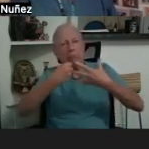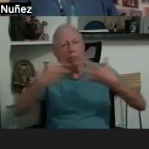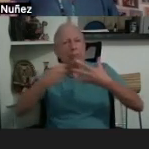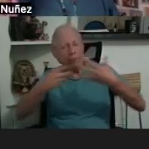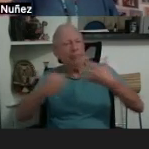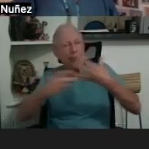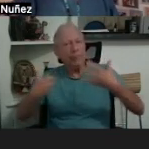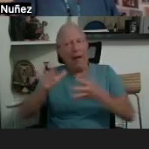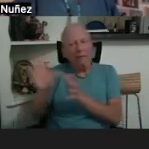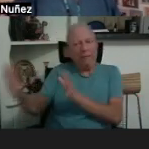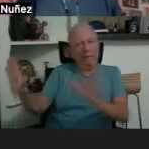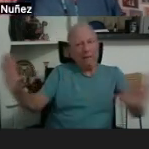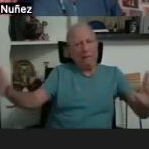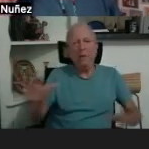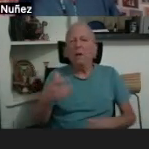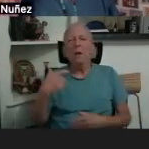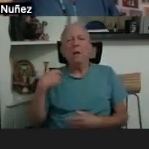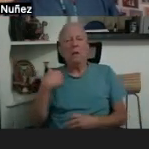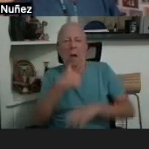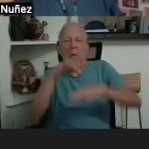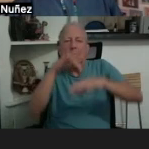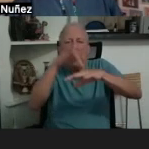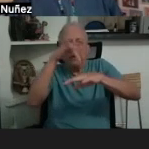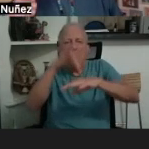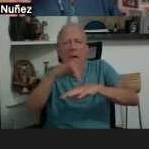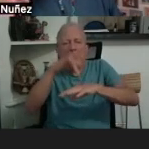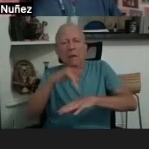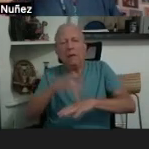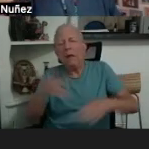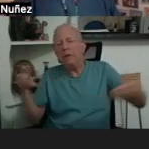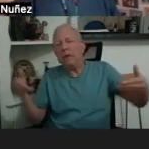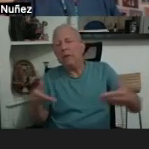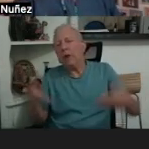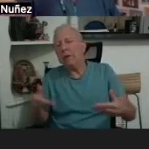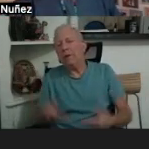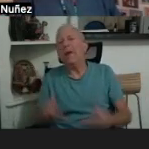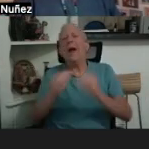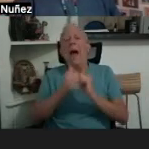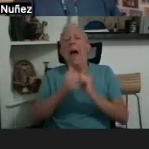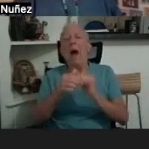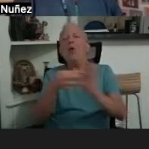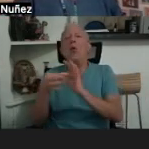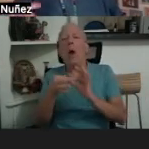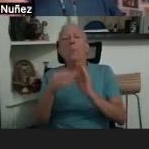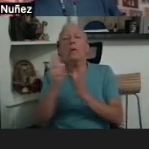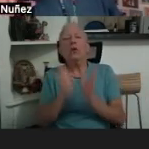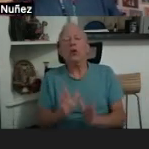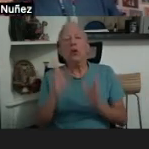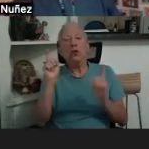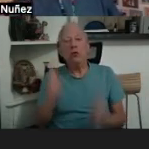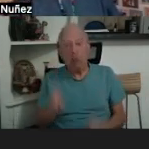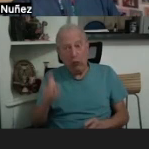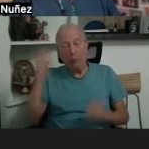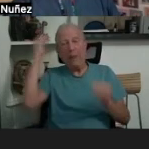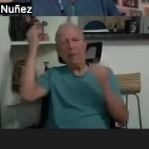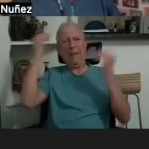super deep into each one of these. We're just going to give you a little intro into how cooperative attorneys should be thinking about approaching